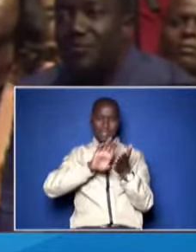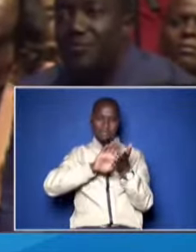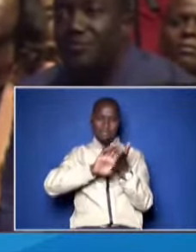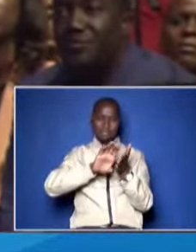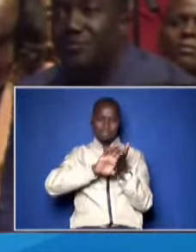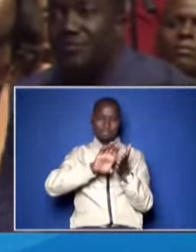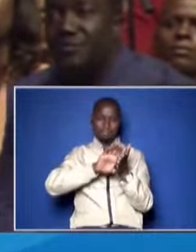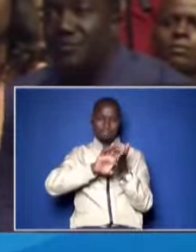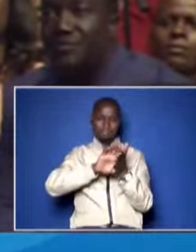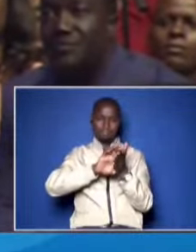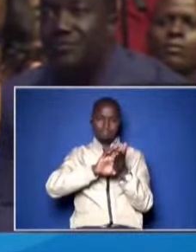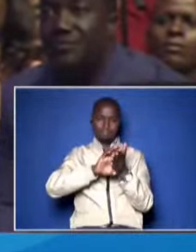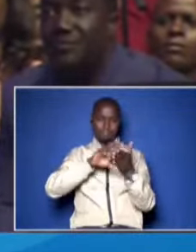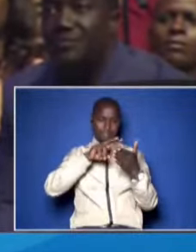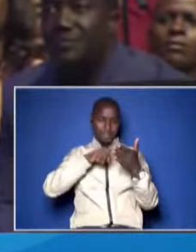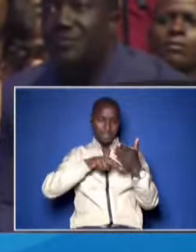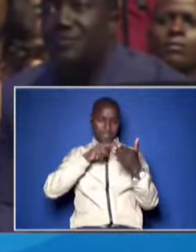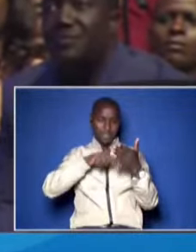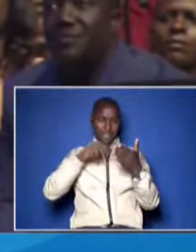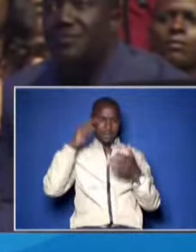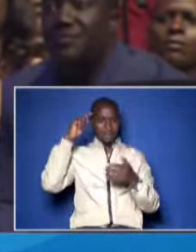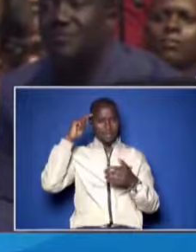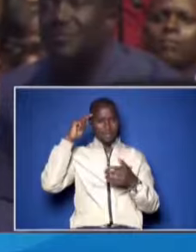chapters I read